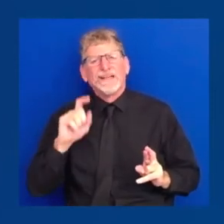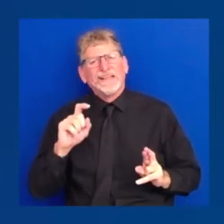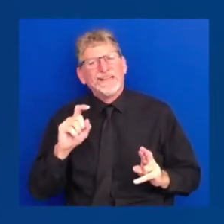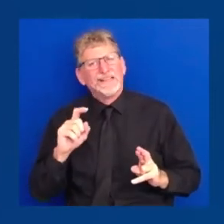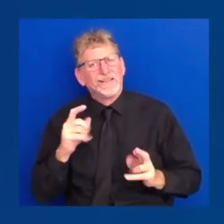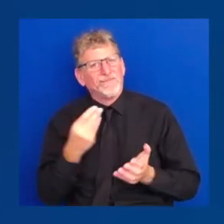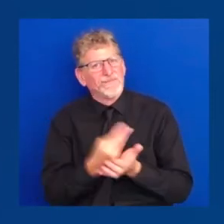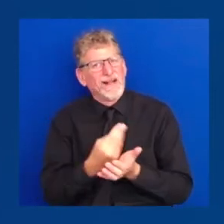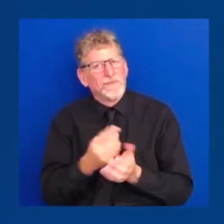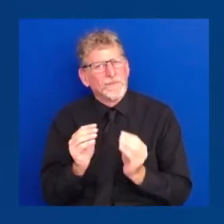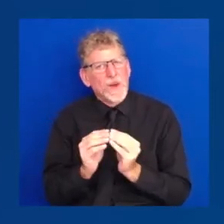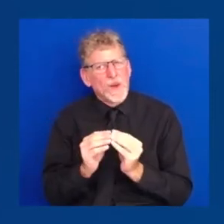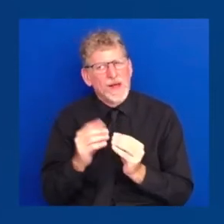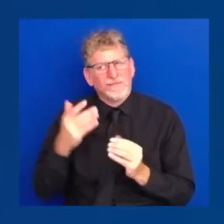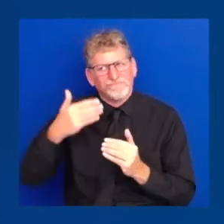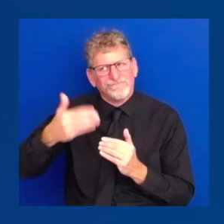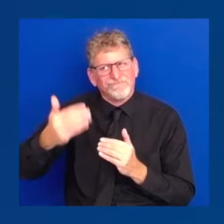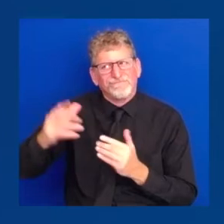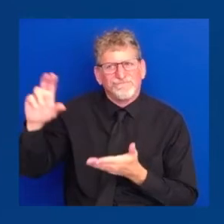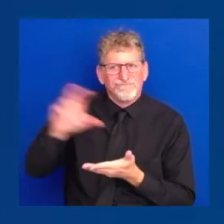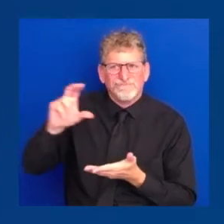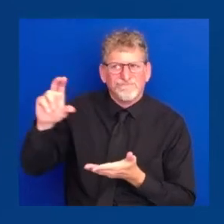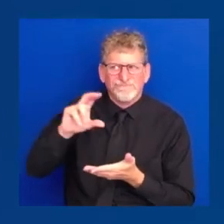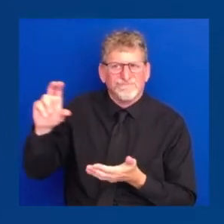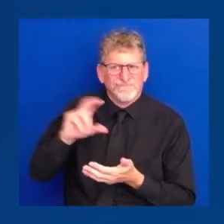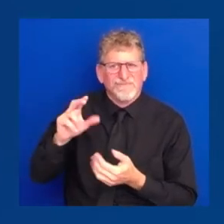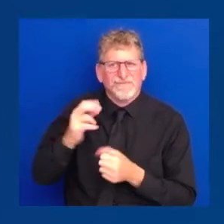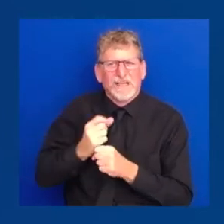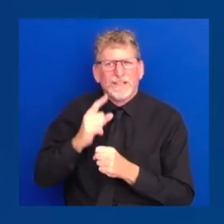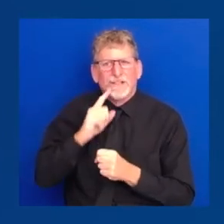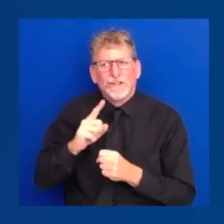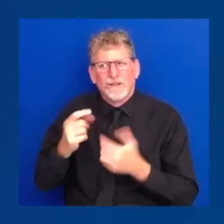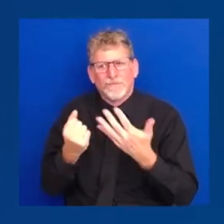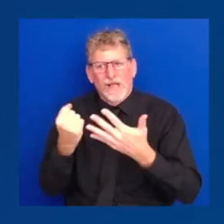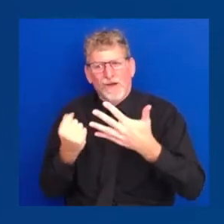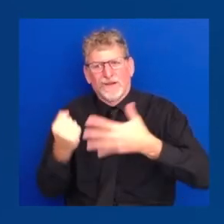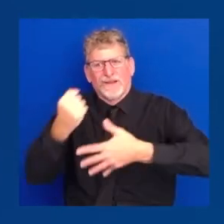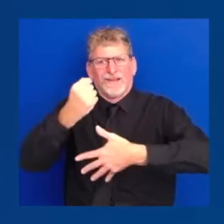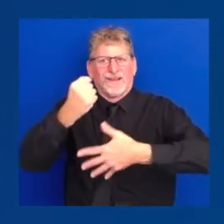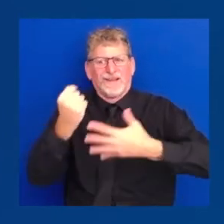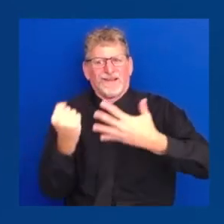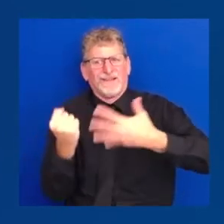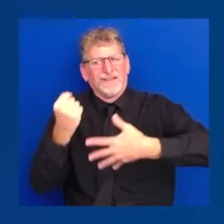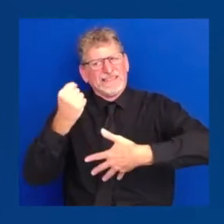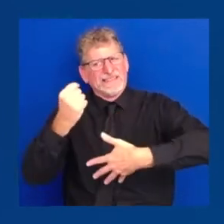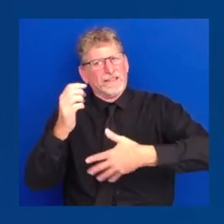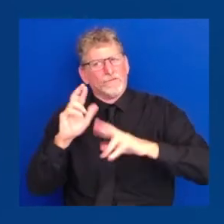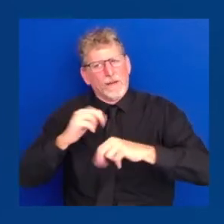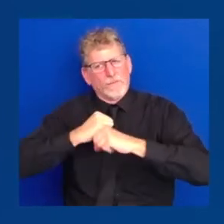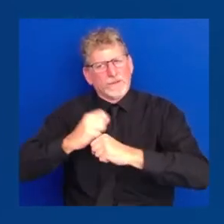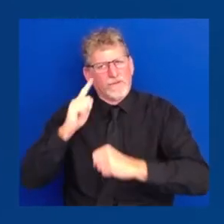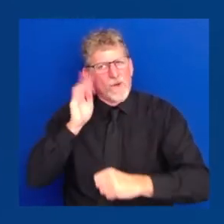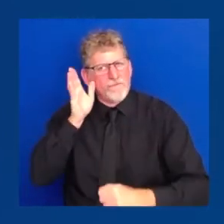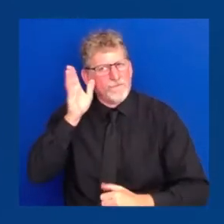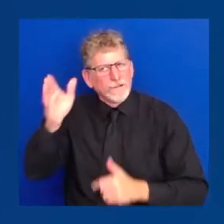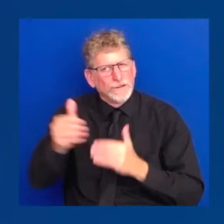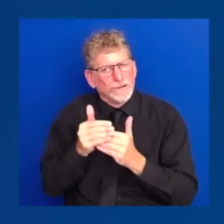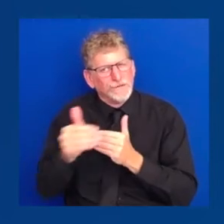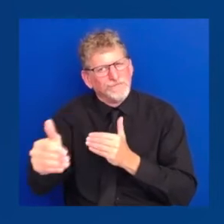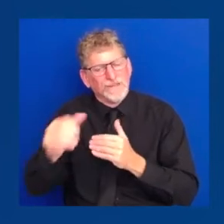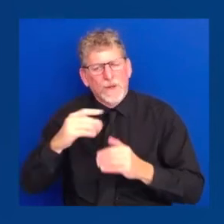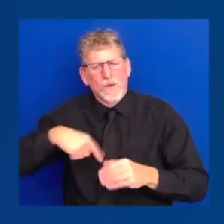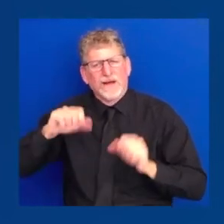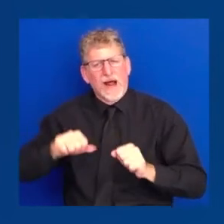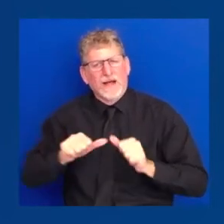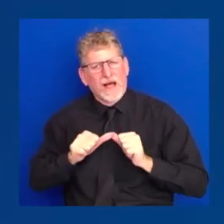on the medium and longer term priorities and policies in today's plan. As we finalize these numbers, we will